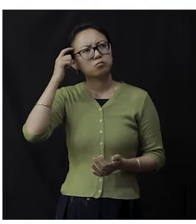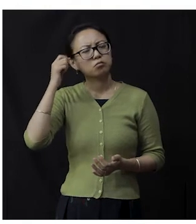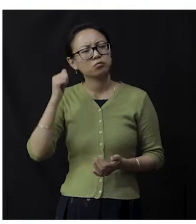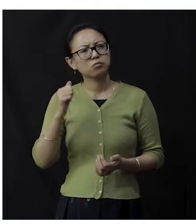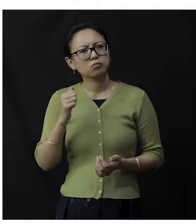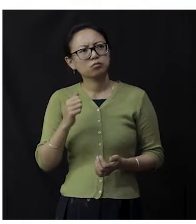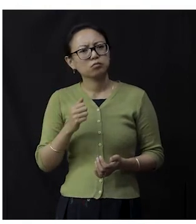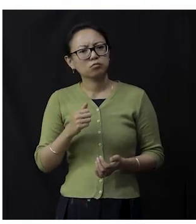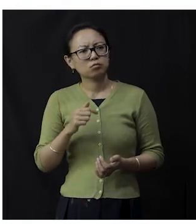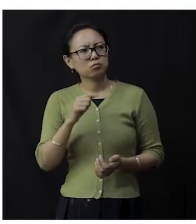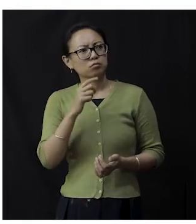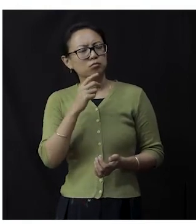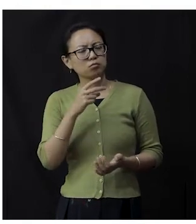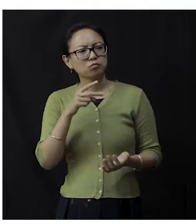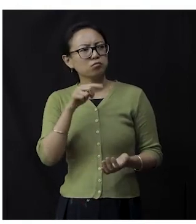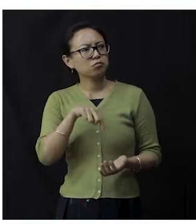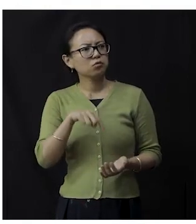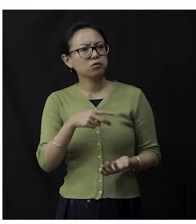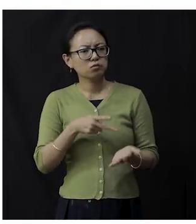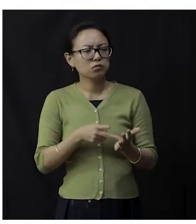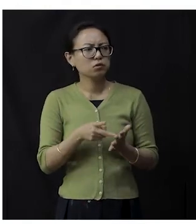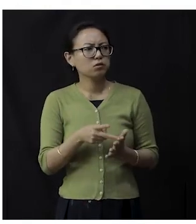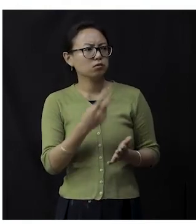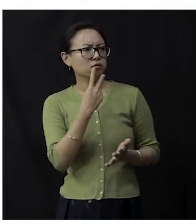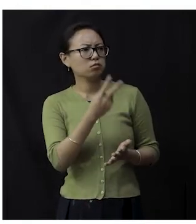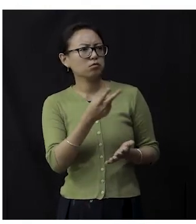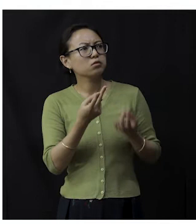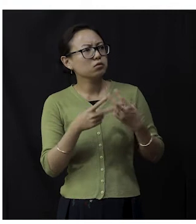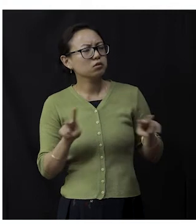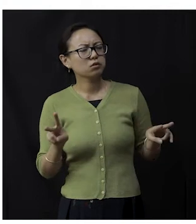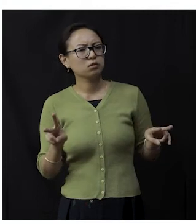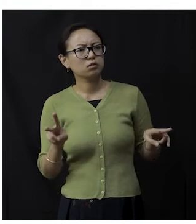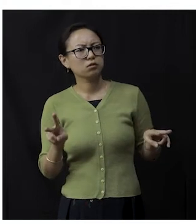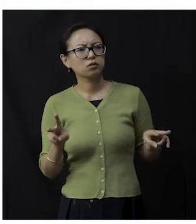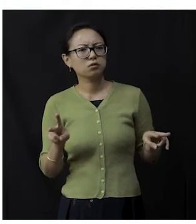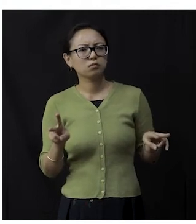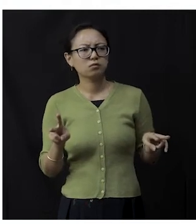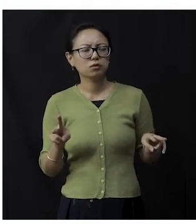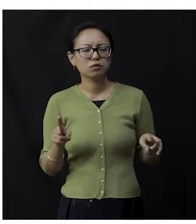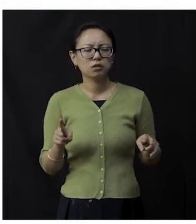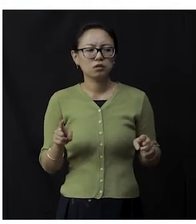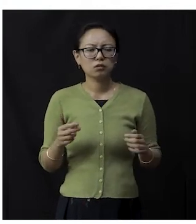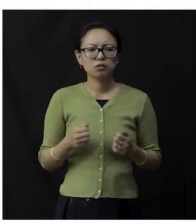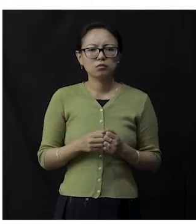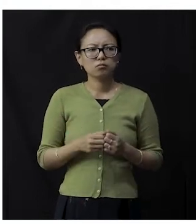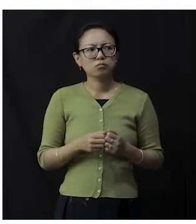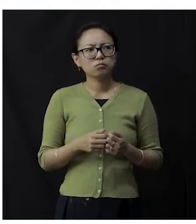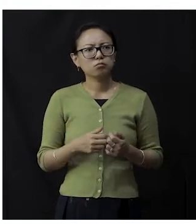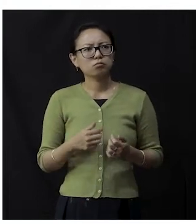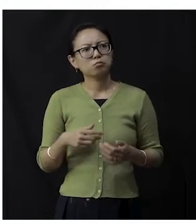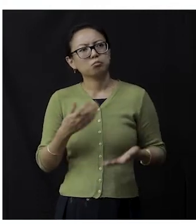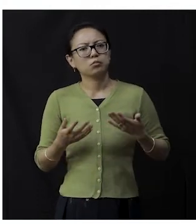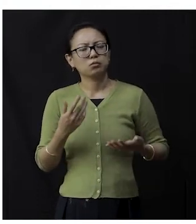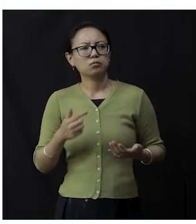all. This doesn't look like my village. He looked around at all the villagers and then looked down